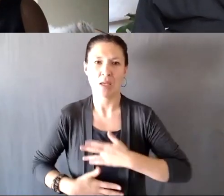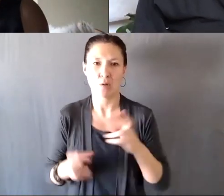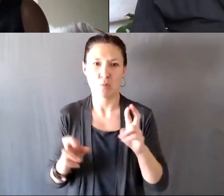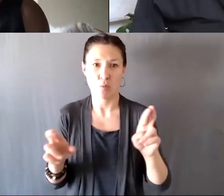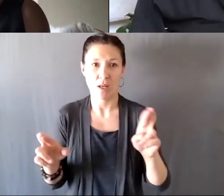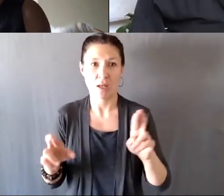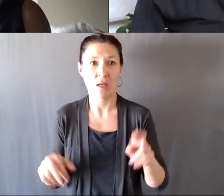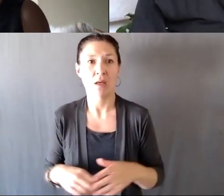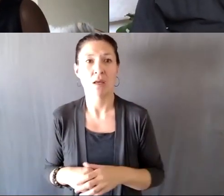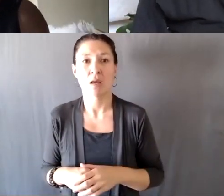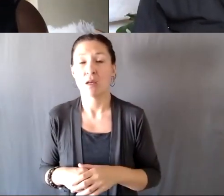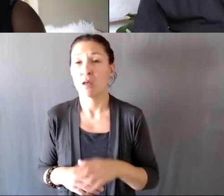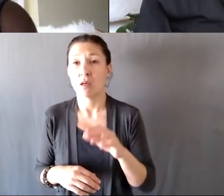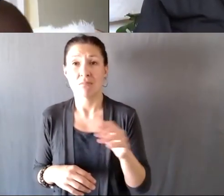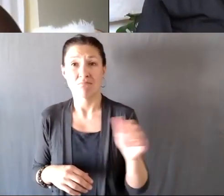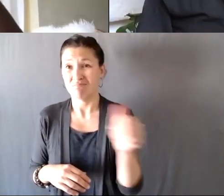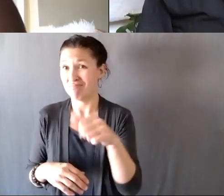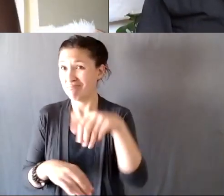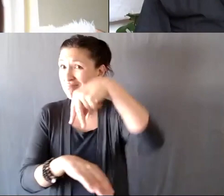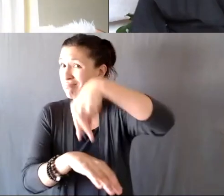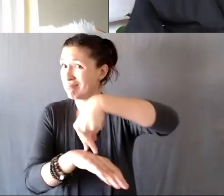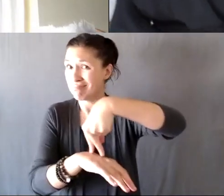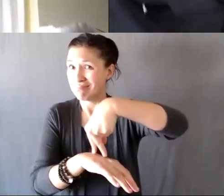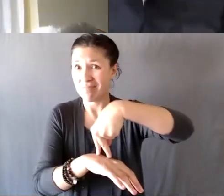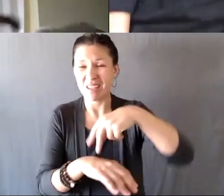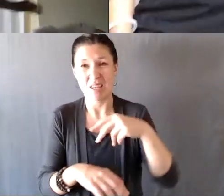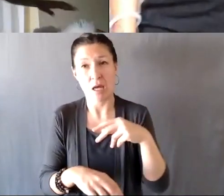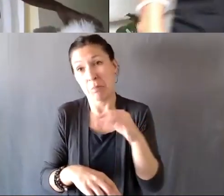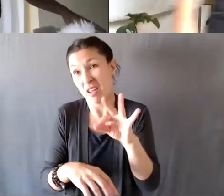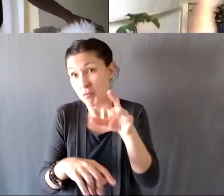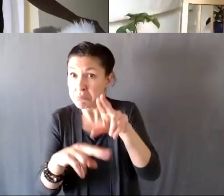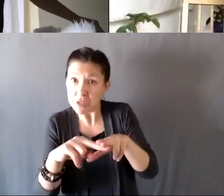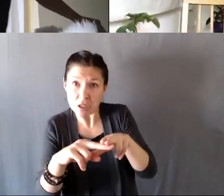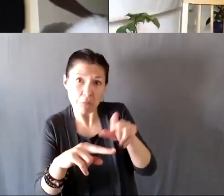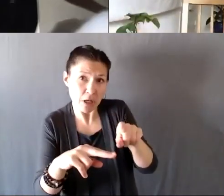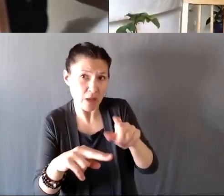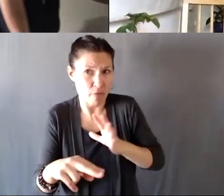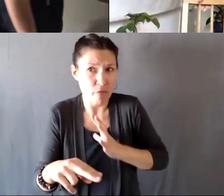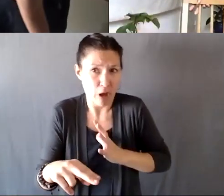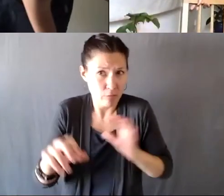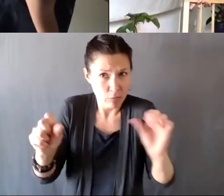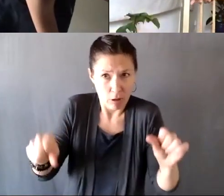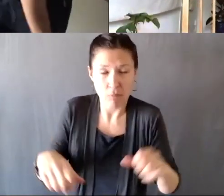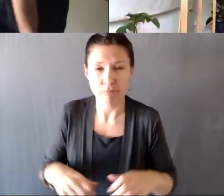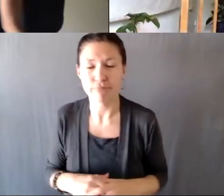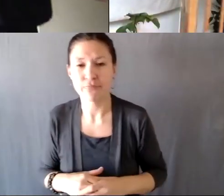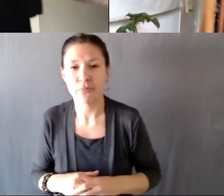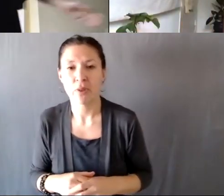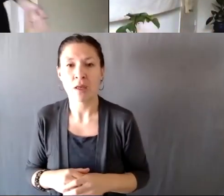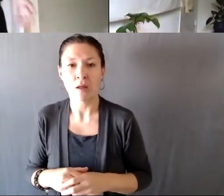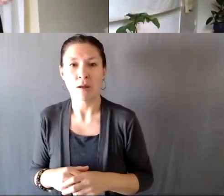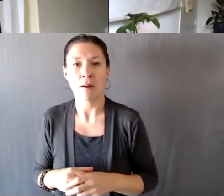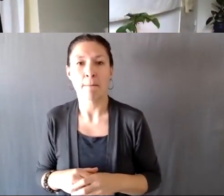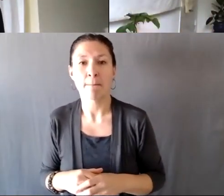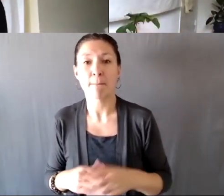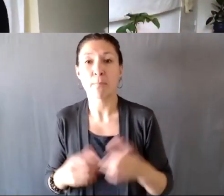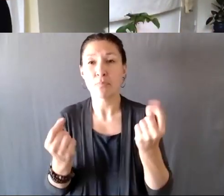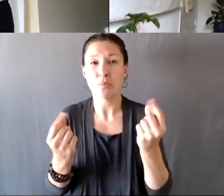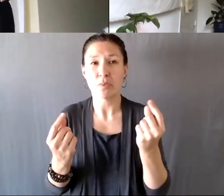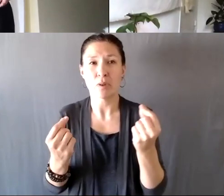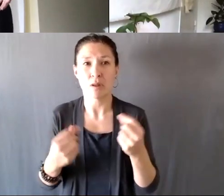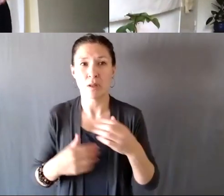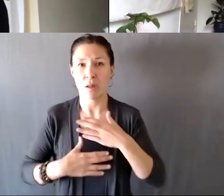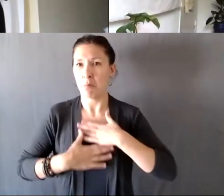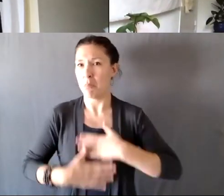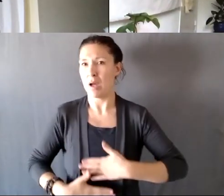to do them standing. You can do them sitting as well. And we will be cleansing the whole